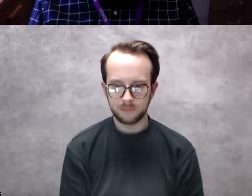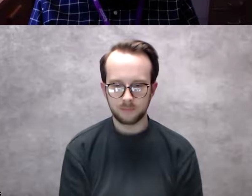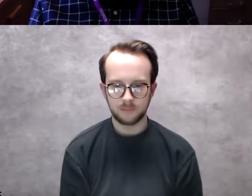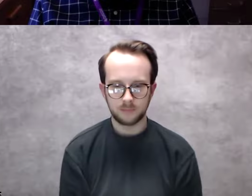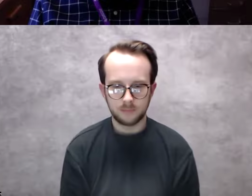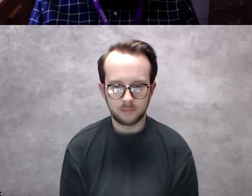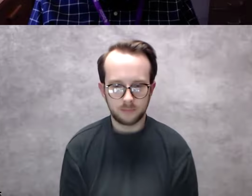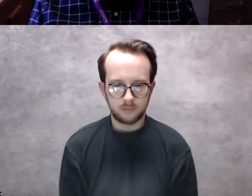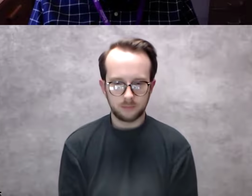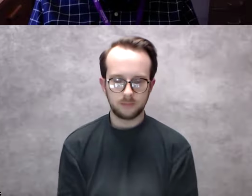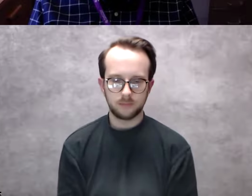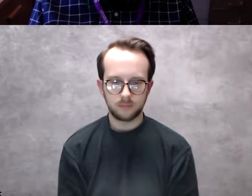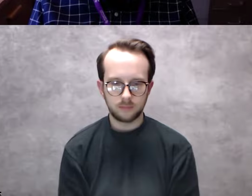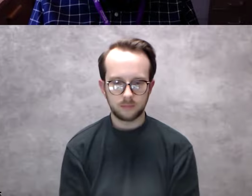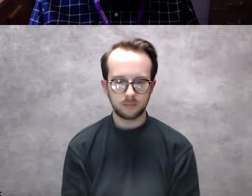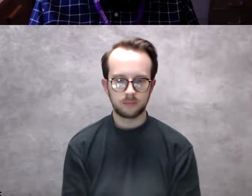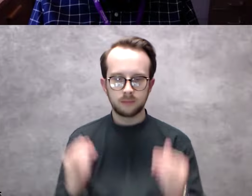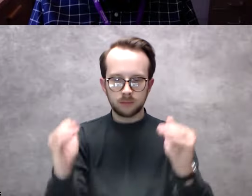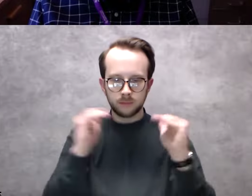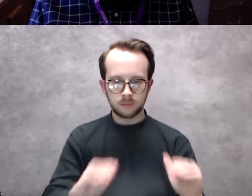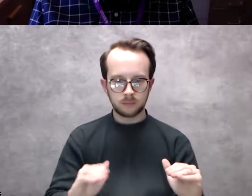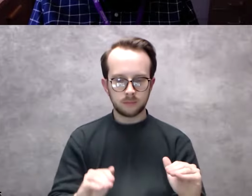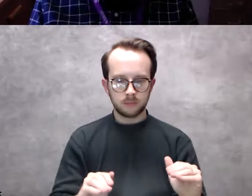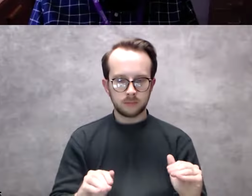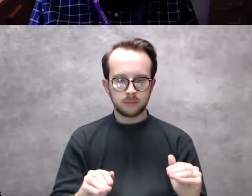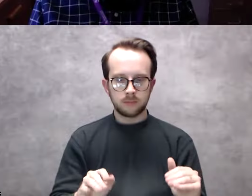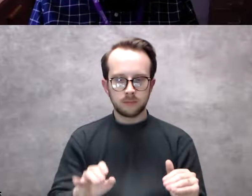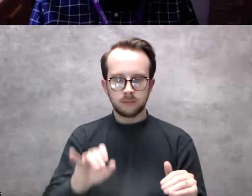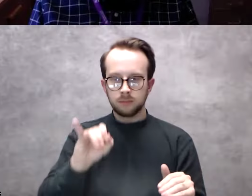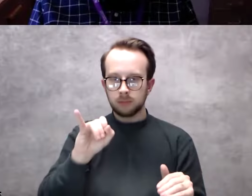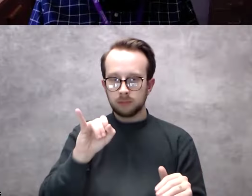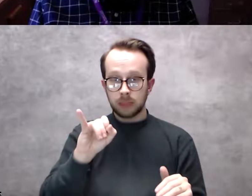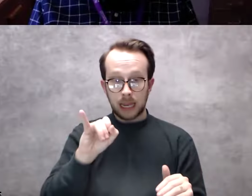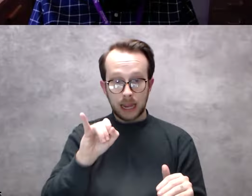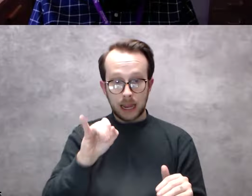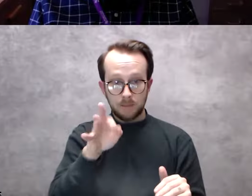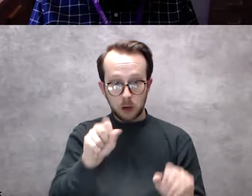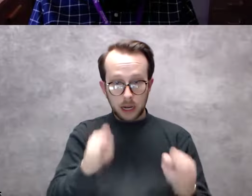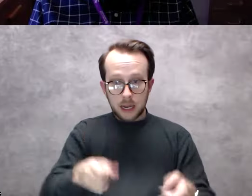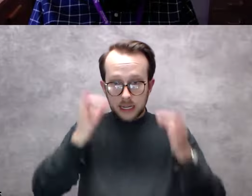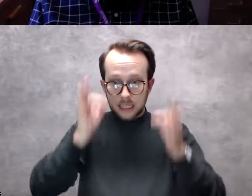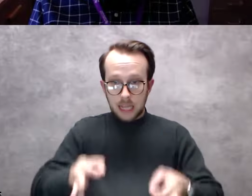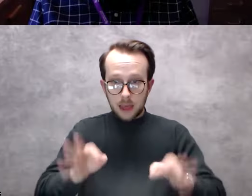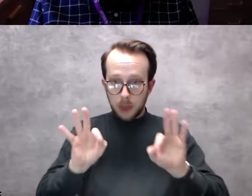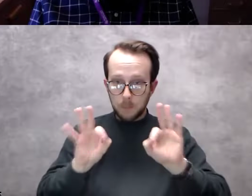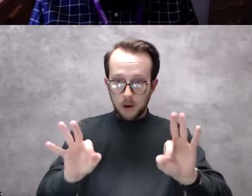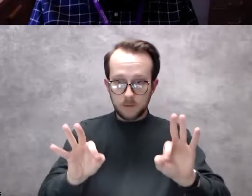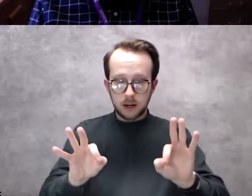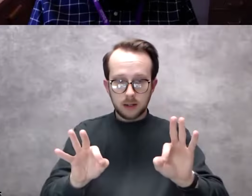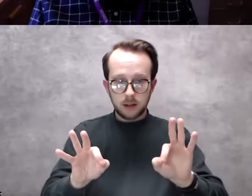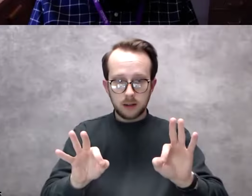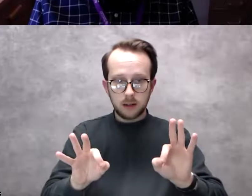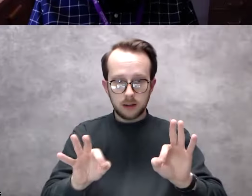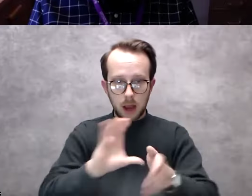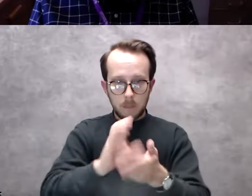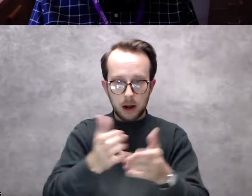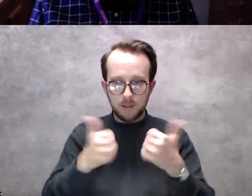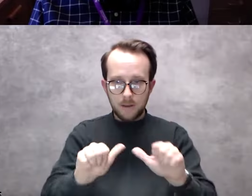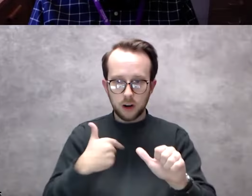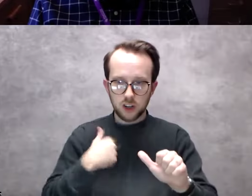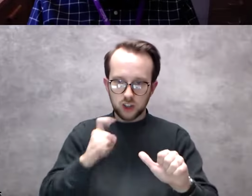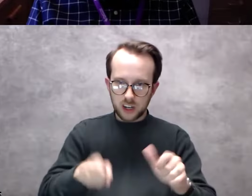Okay. The next question is asking if you can speak to the optimal % effort that a PI should devote to these various funding